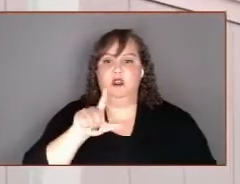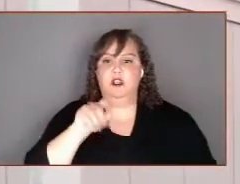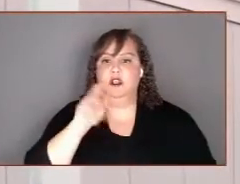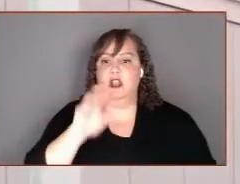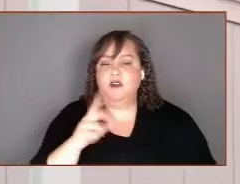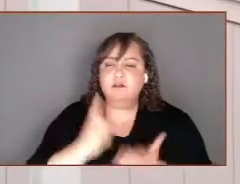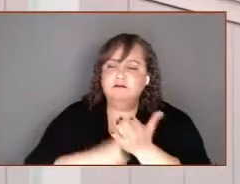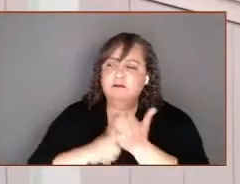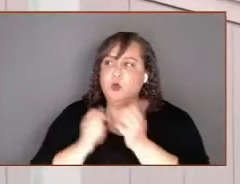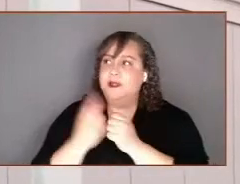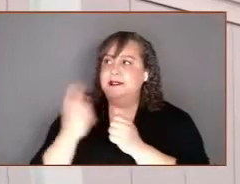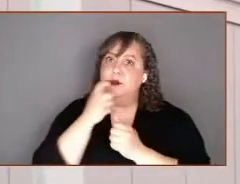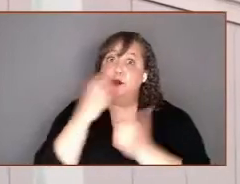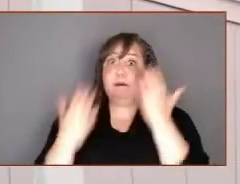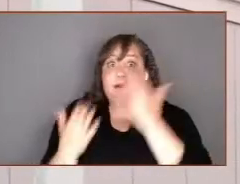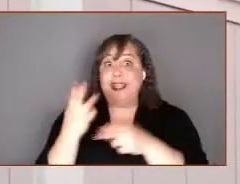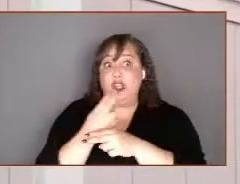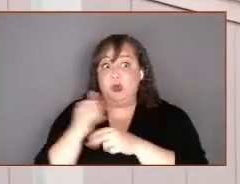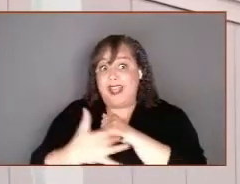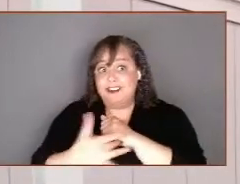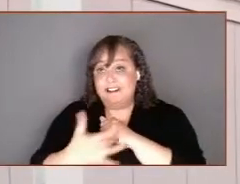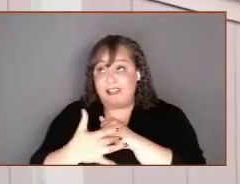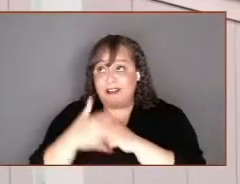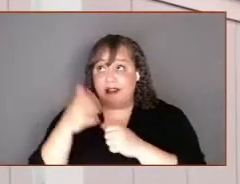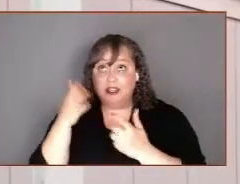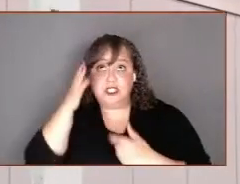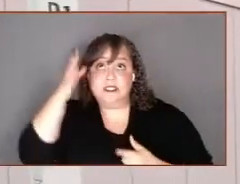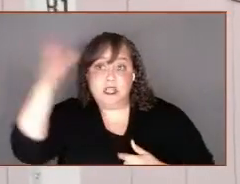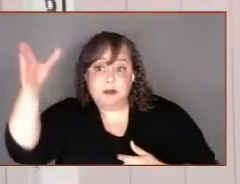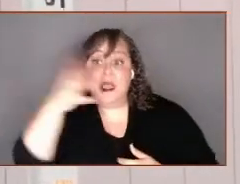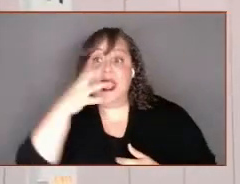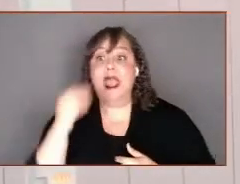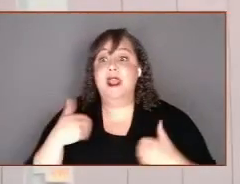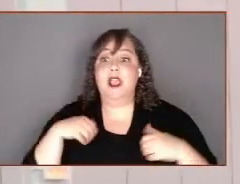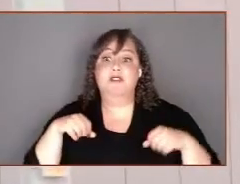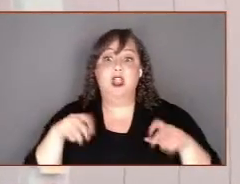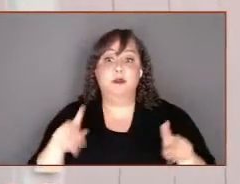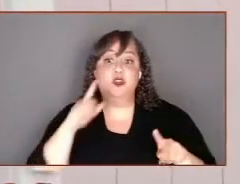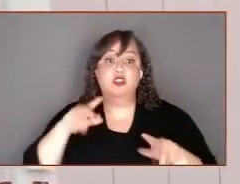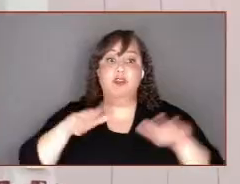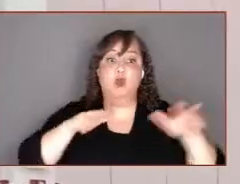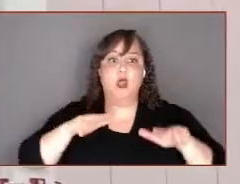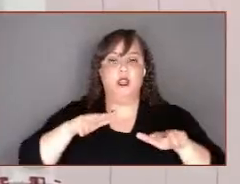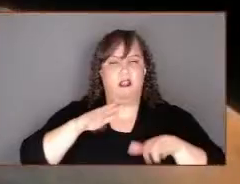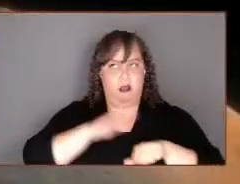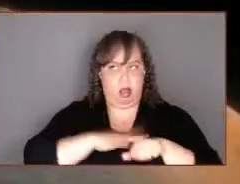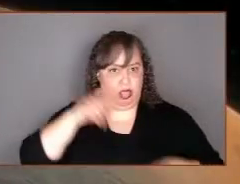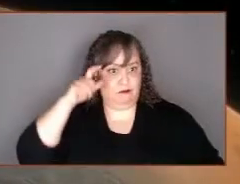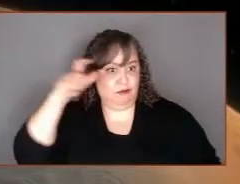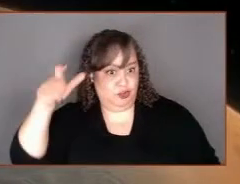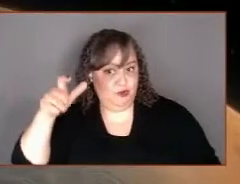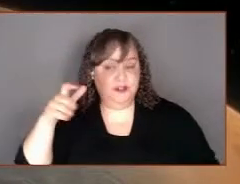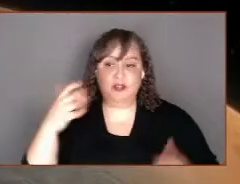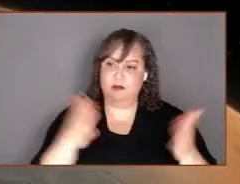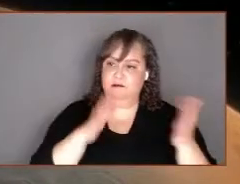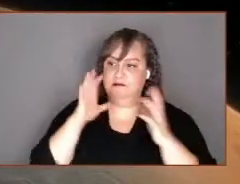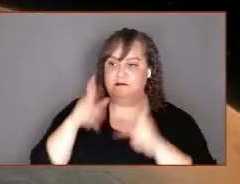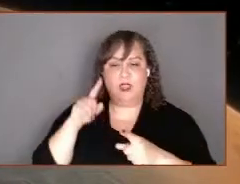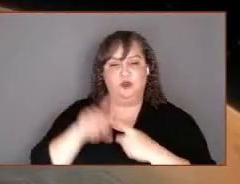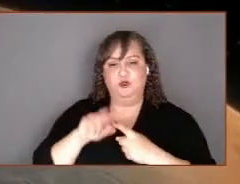the opportunity to walk here. So let's take a little look at what Victor had to say. As we